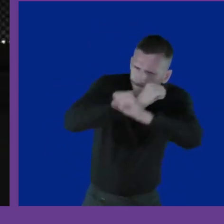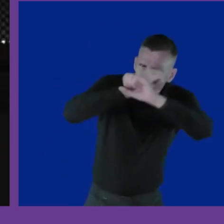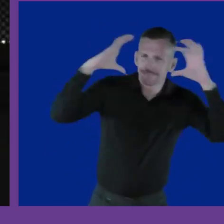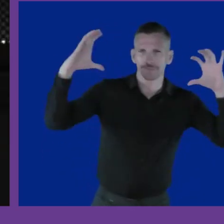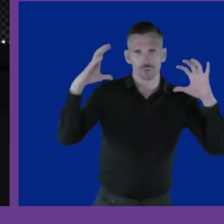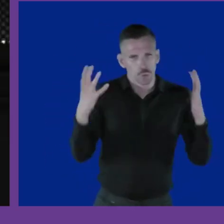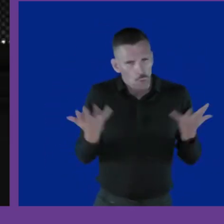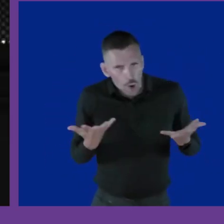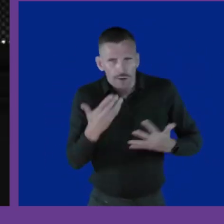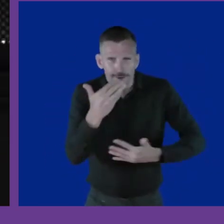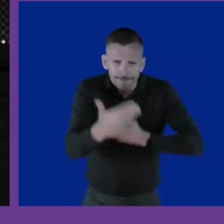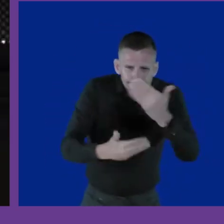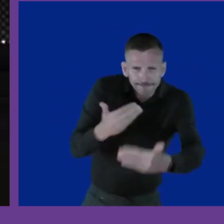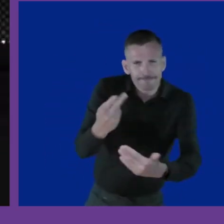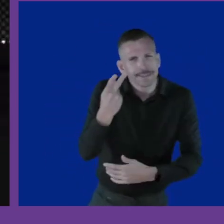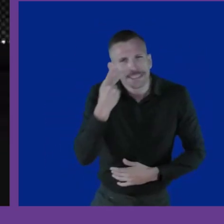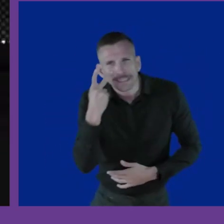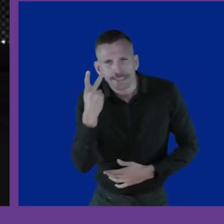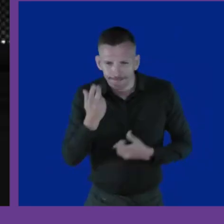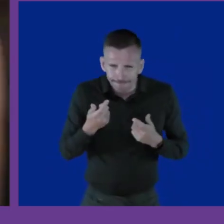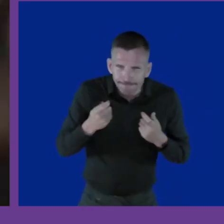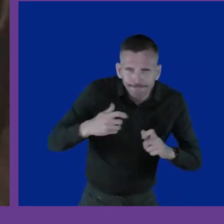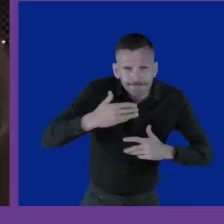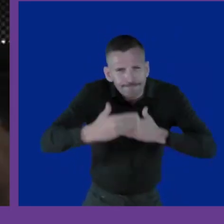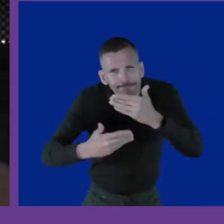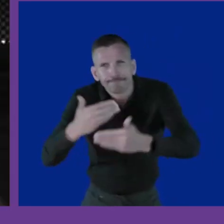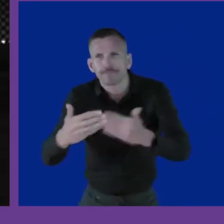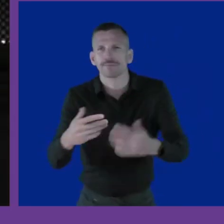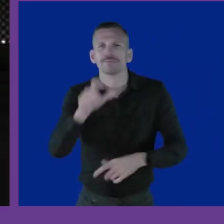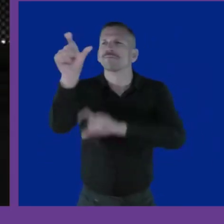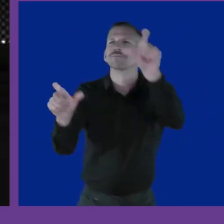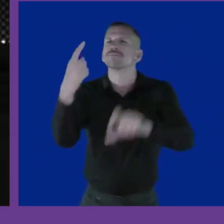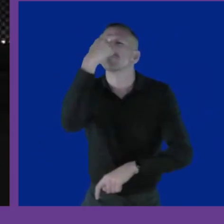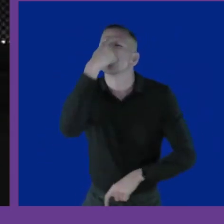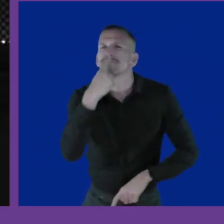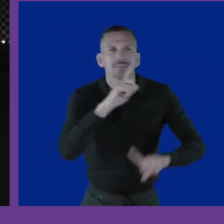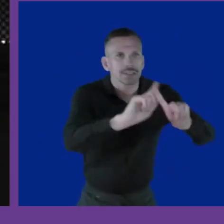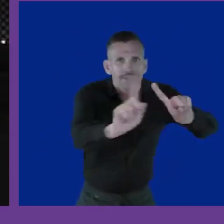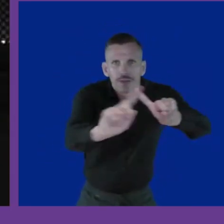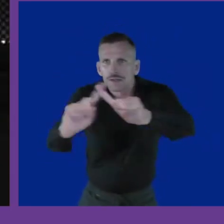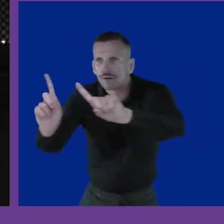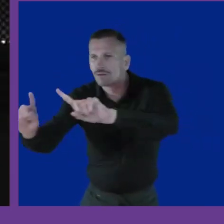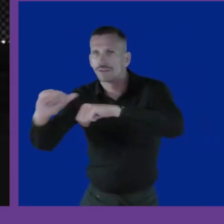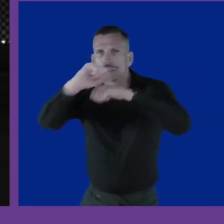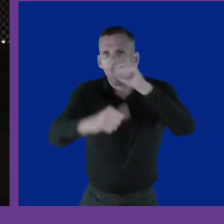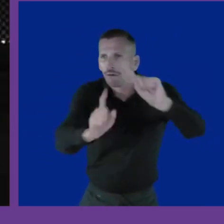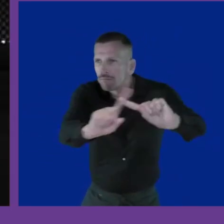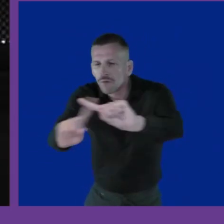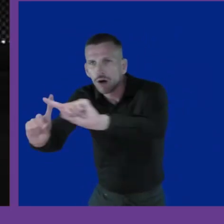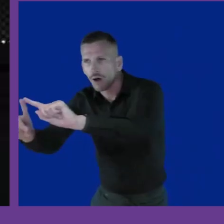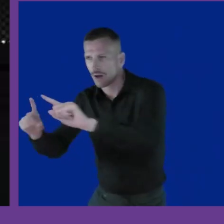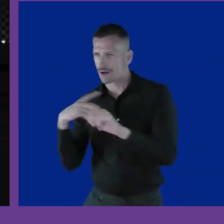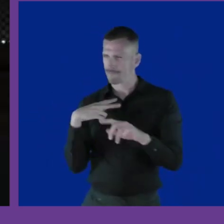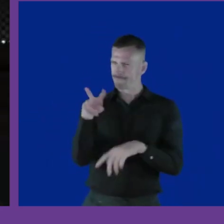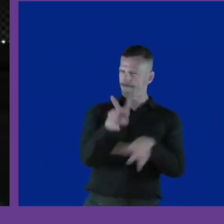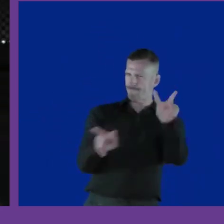trying to serve a wide variety of diverse needs with wide preferences and varied preferences. So I think that,